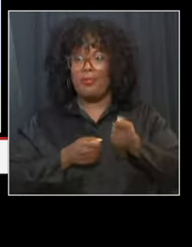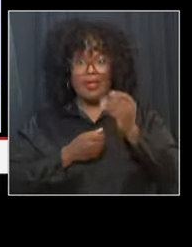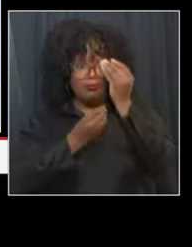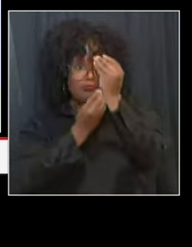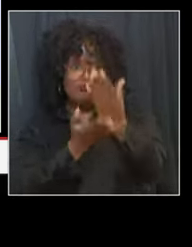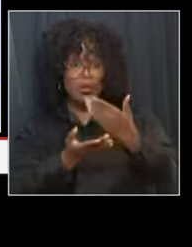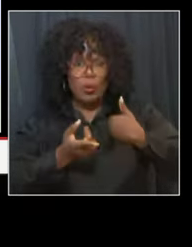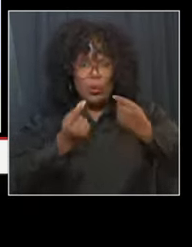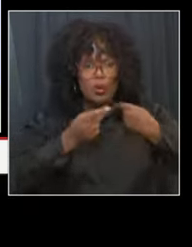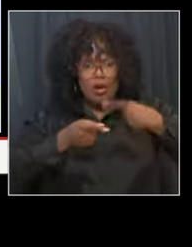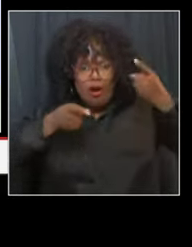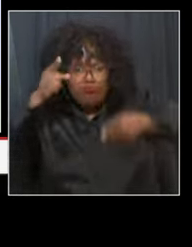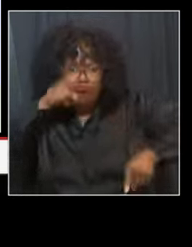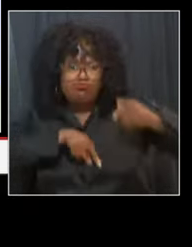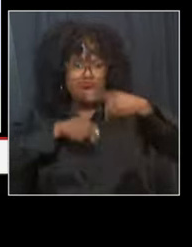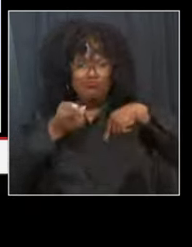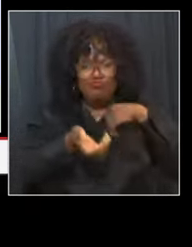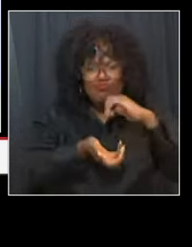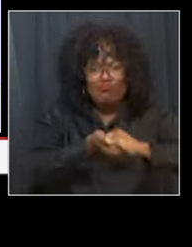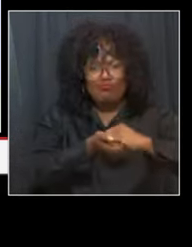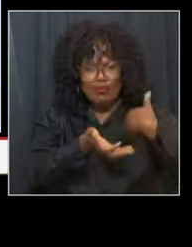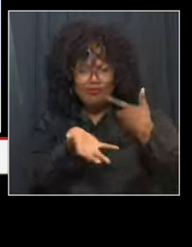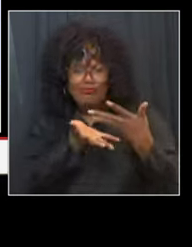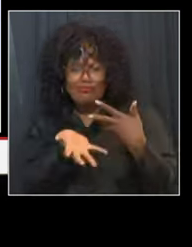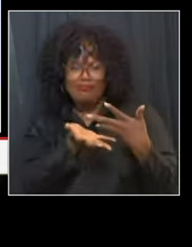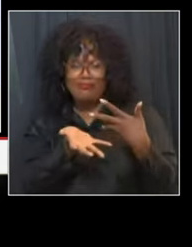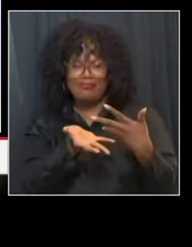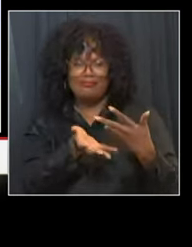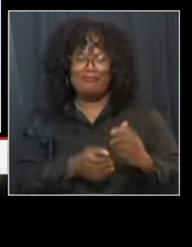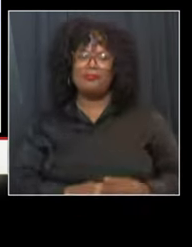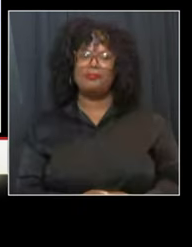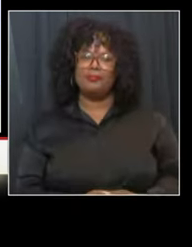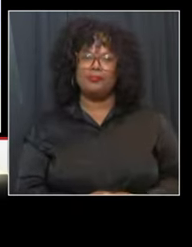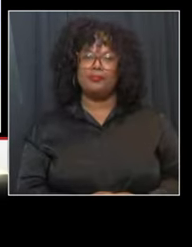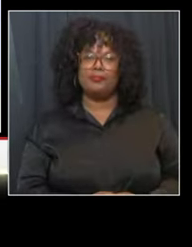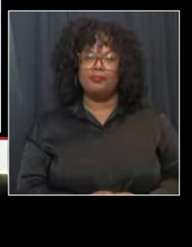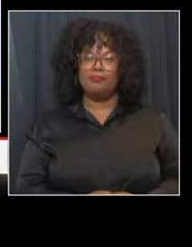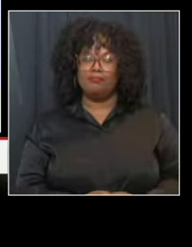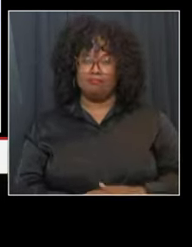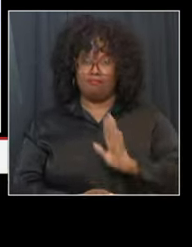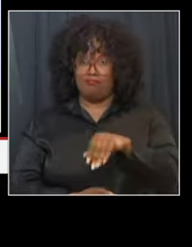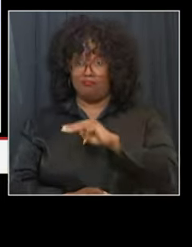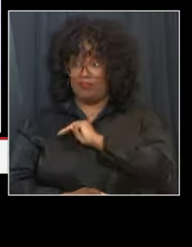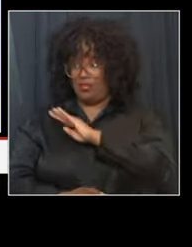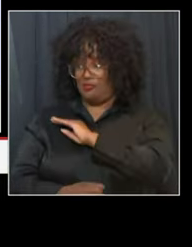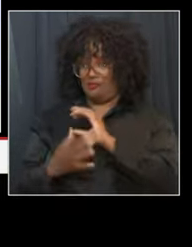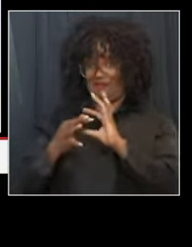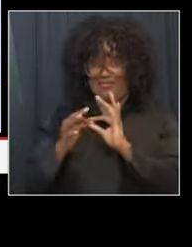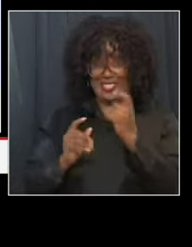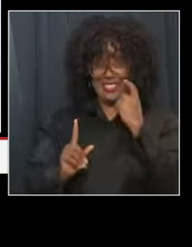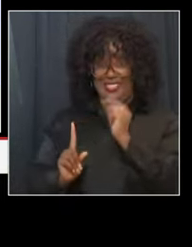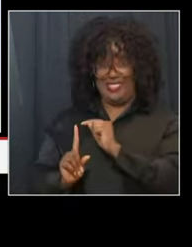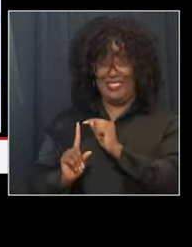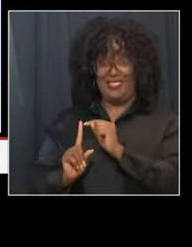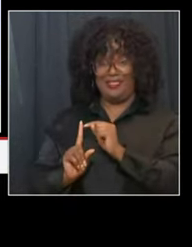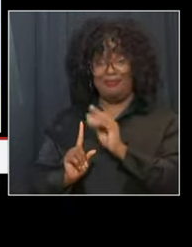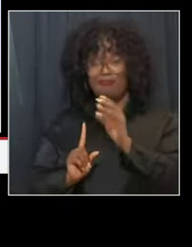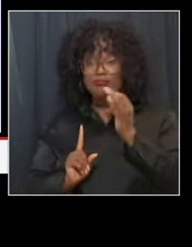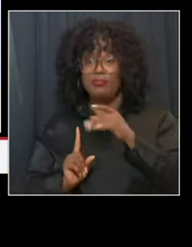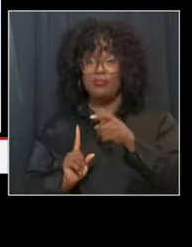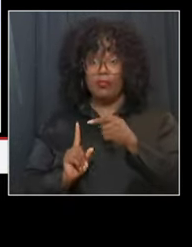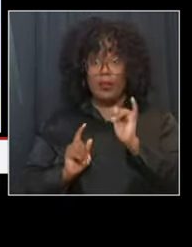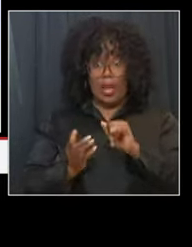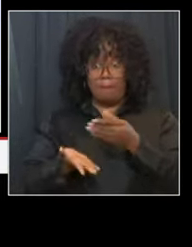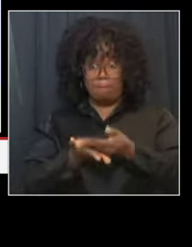hearing process. In the mayor's order, we're not going to lift the mayor's order by sending you the budget because we recognize